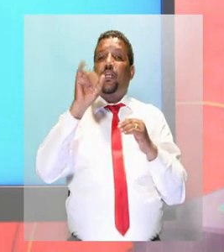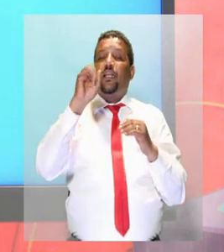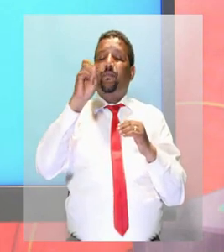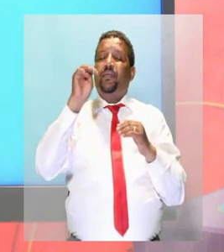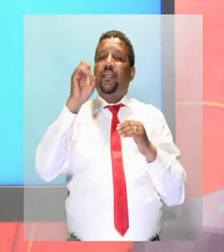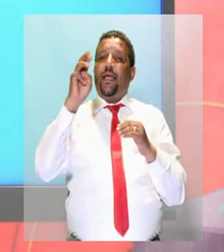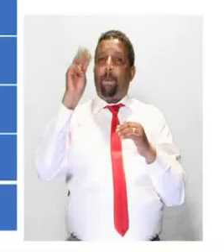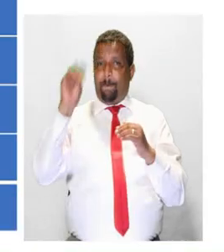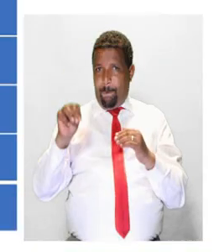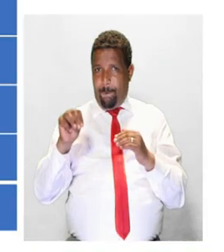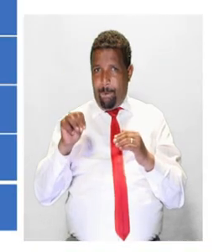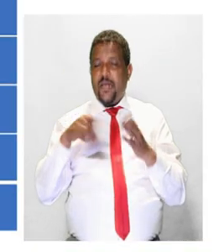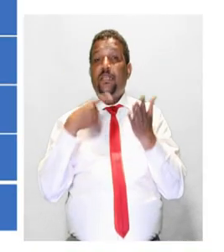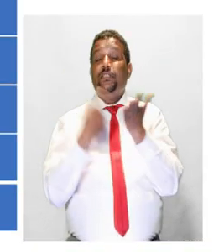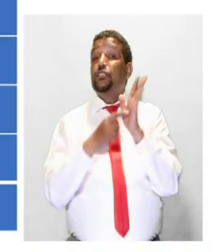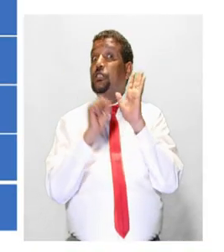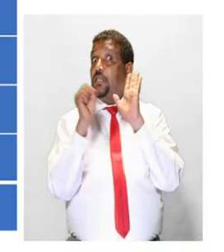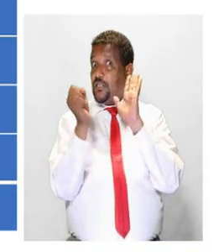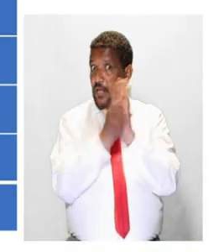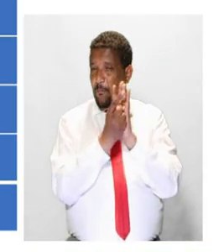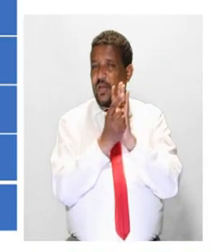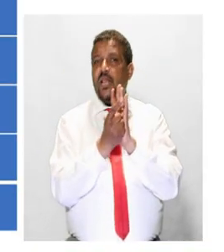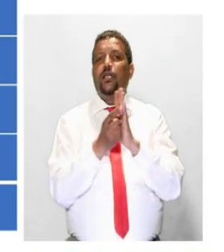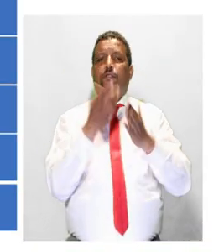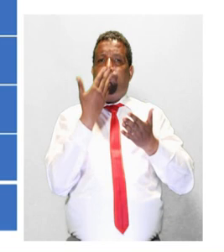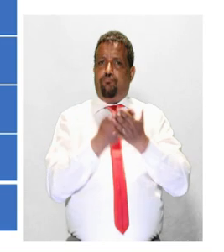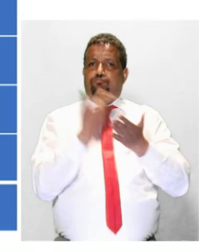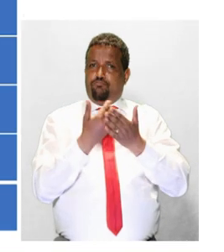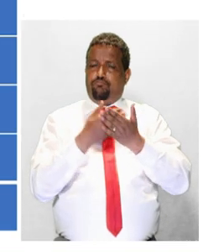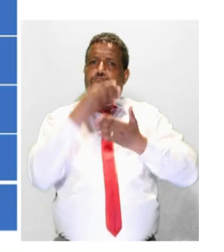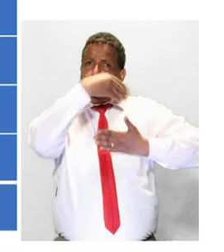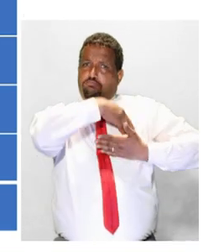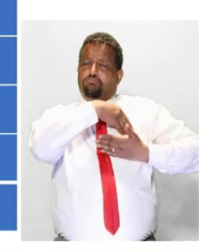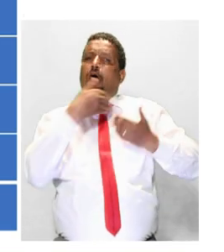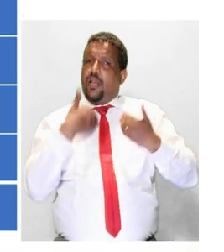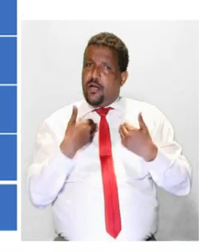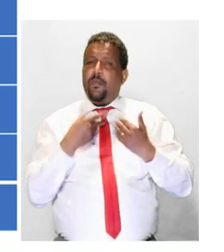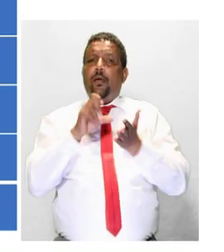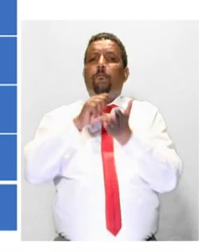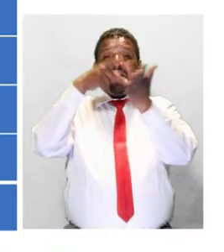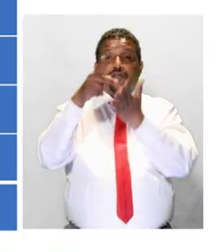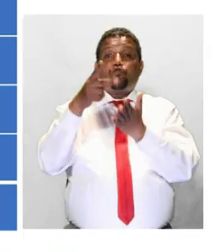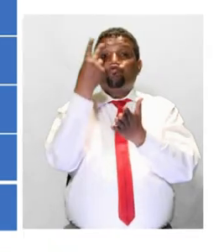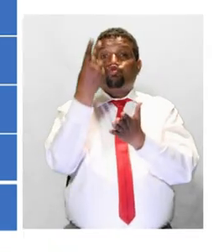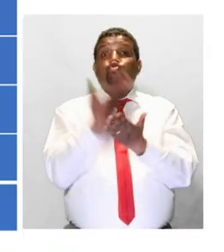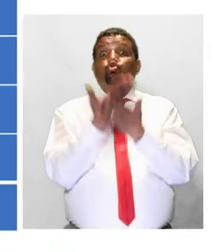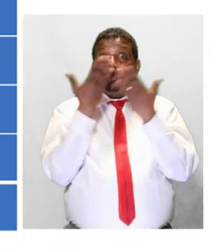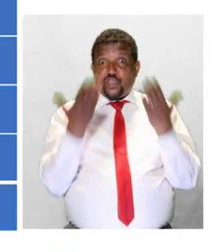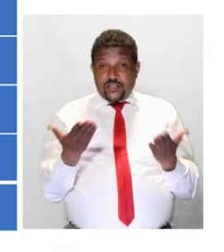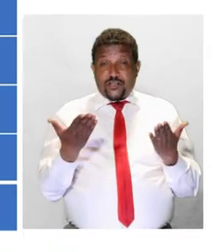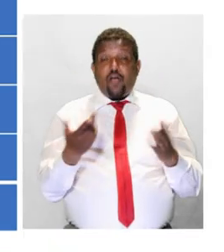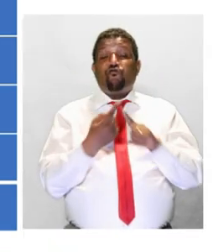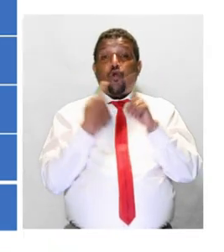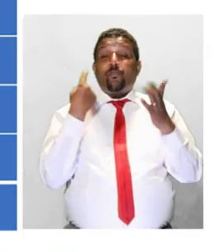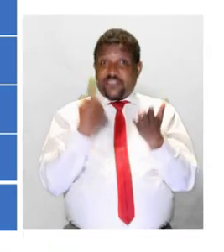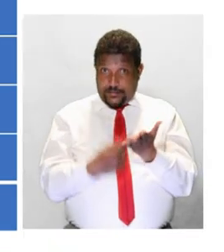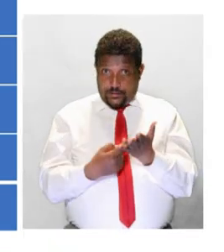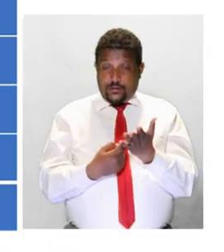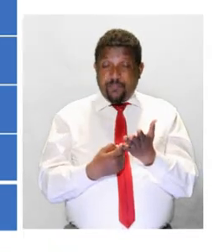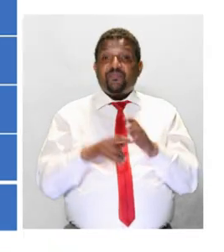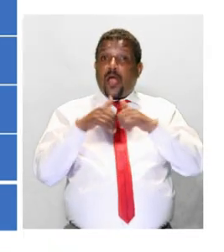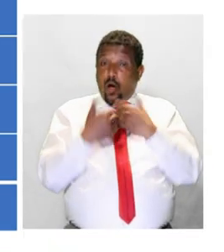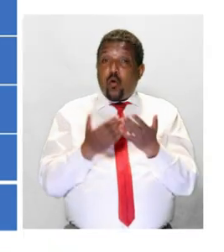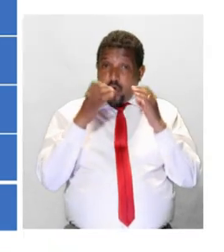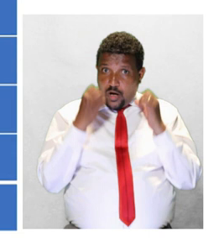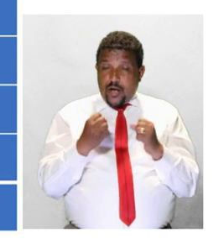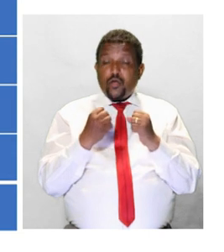example. That means we do have the money, income, and the price of the two goods. And from this, how can